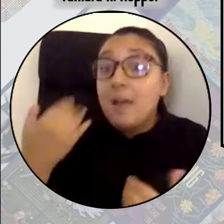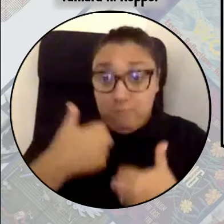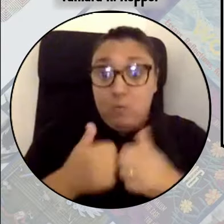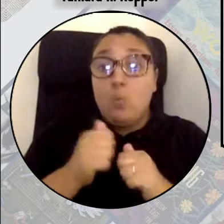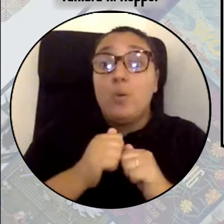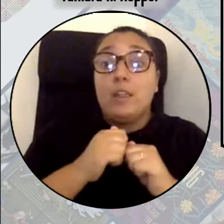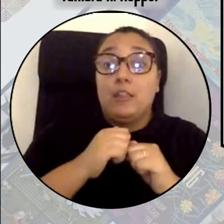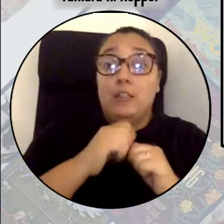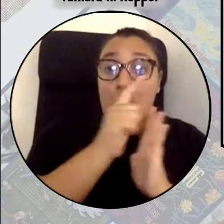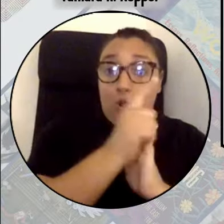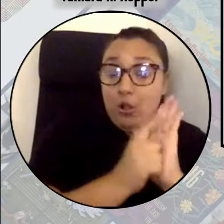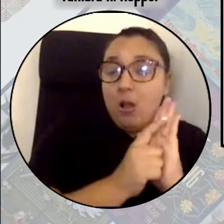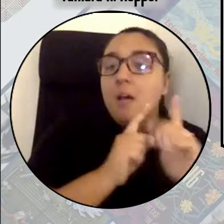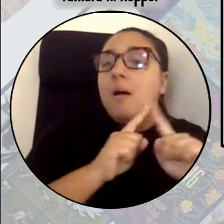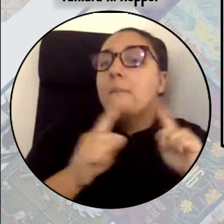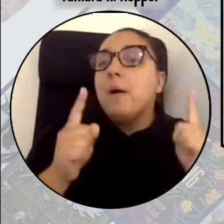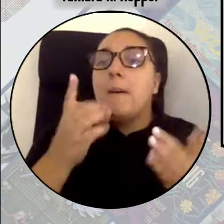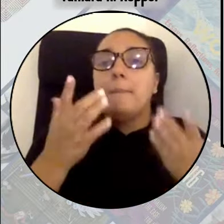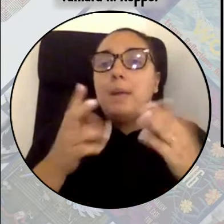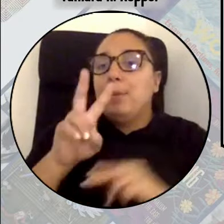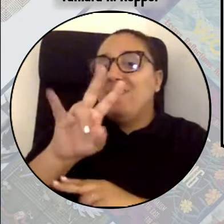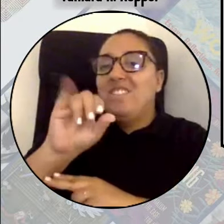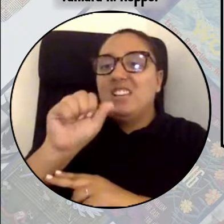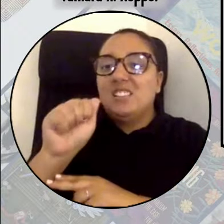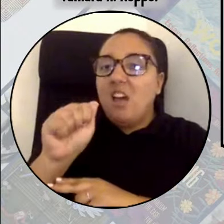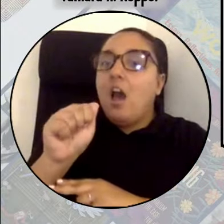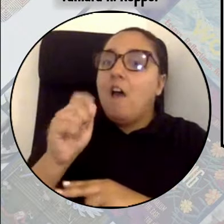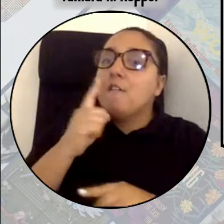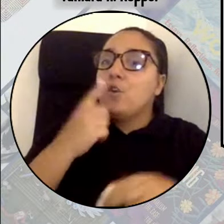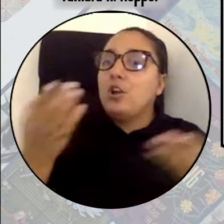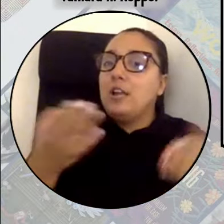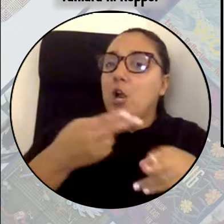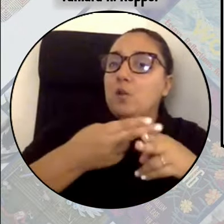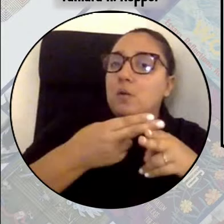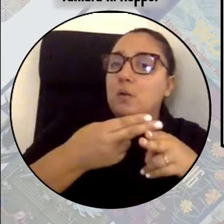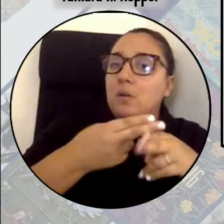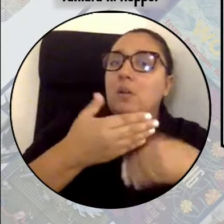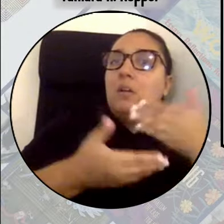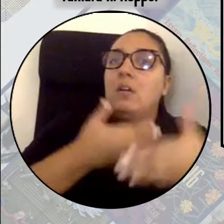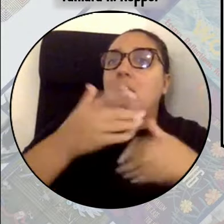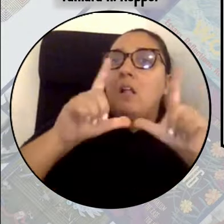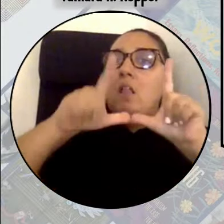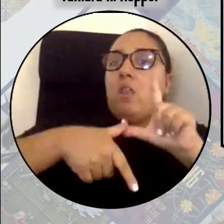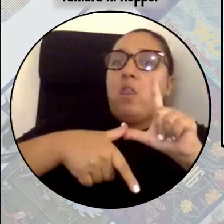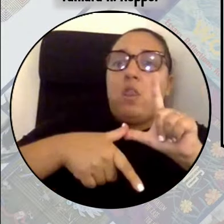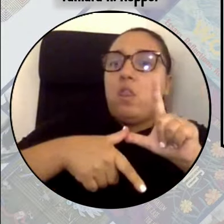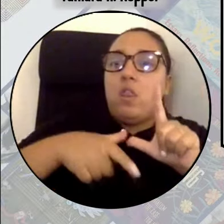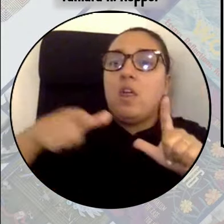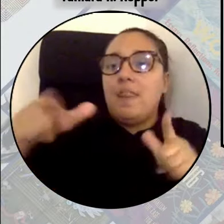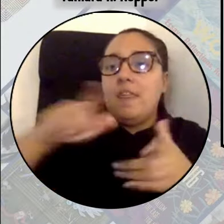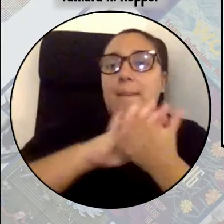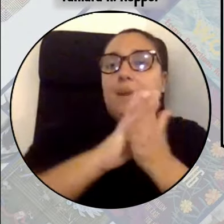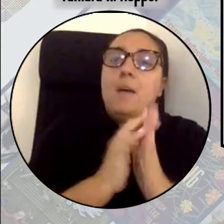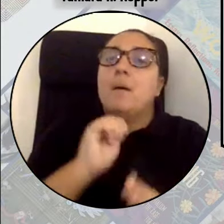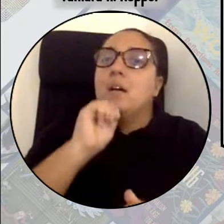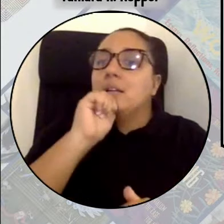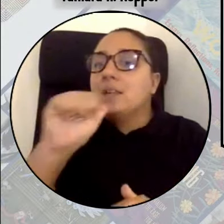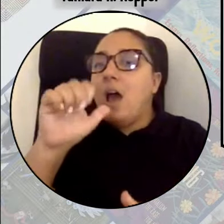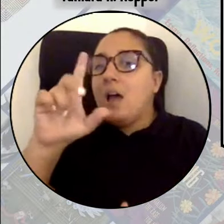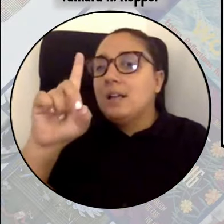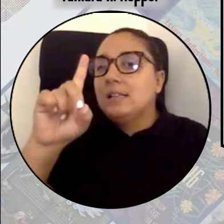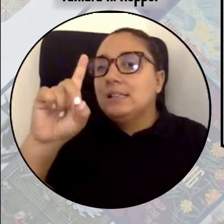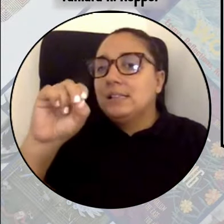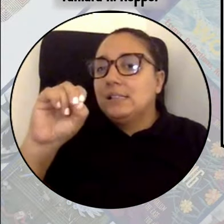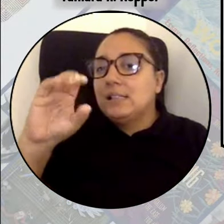just overstayed their visa. Right. And then they become undocumented and illegally here. Okay? So the term overstay is actually a